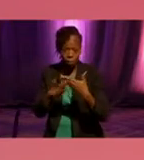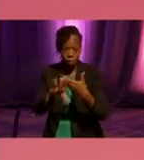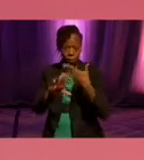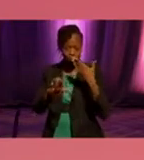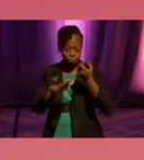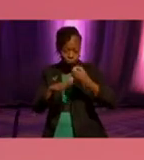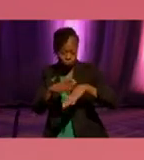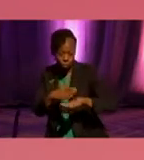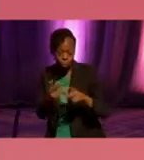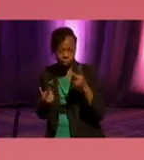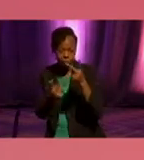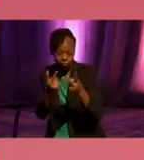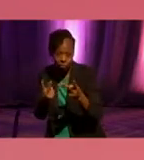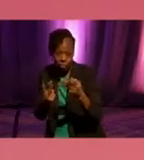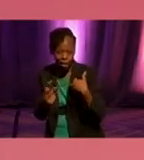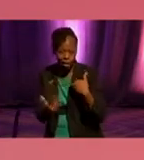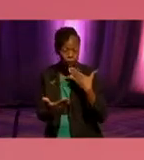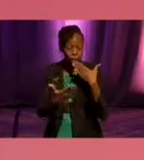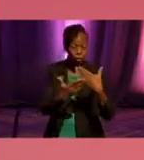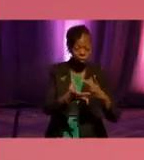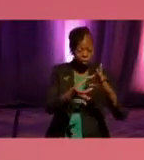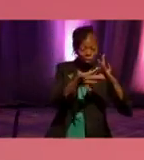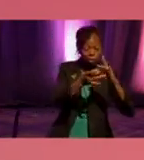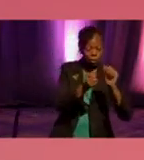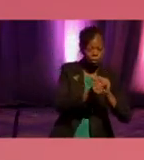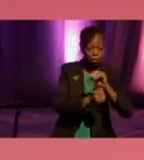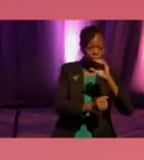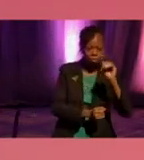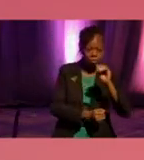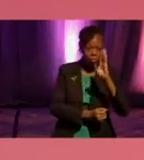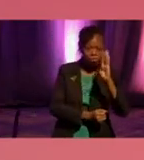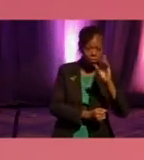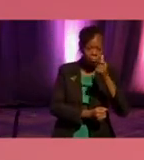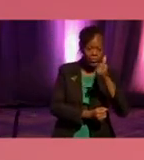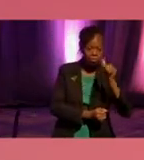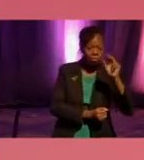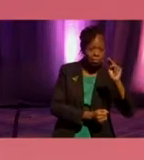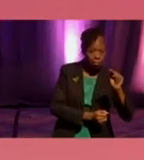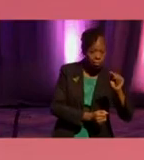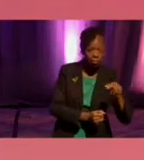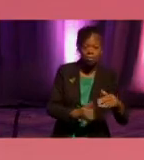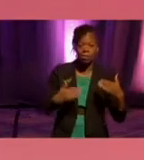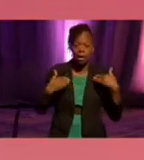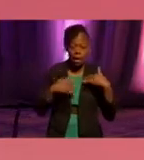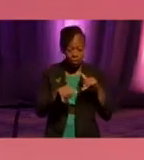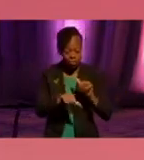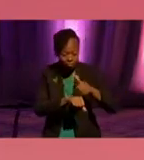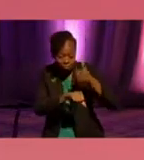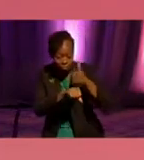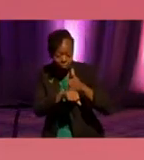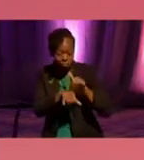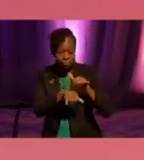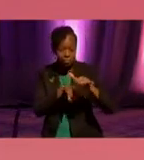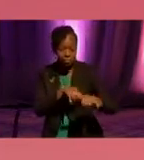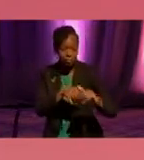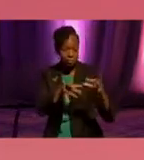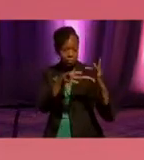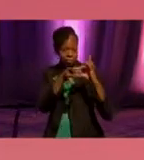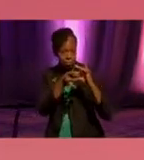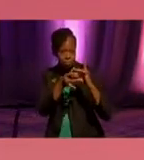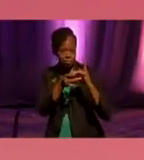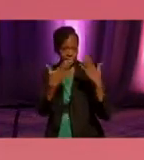good relationship with my OBGYN. I had a stable relationship. We're